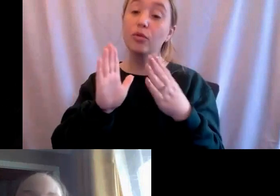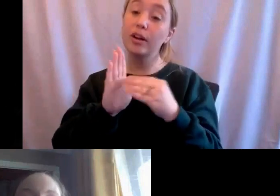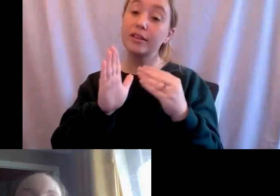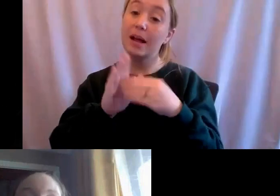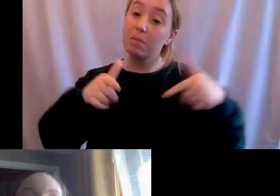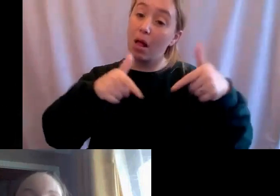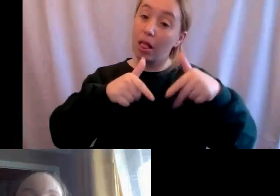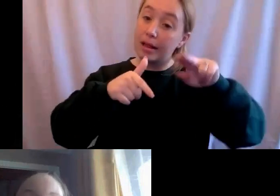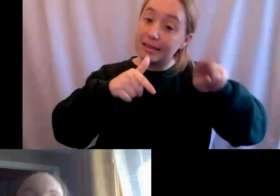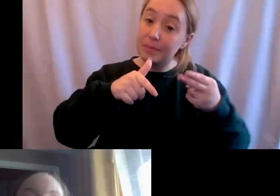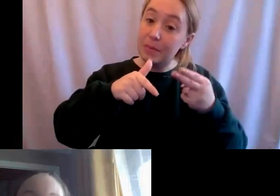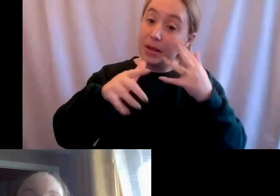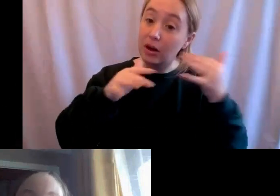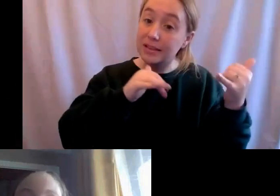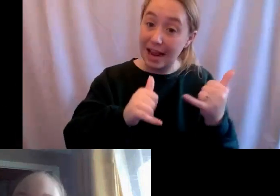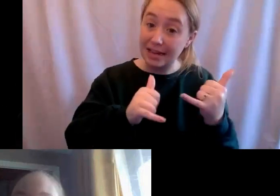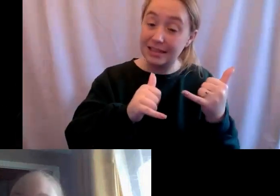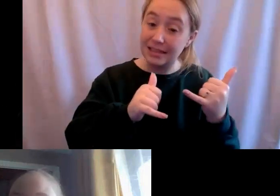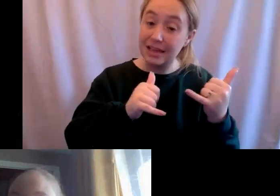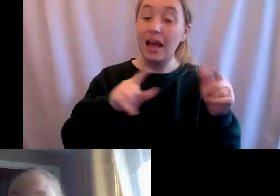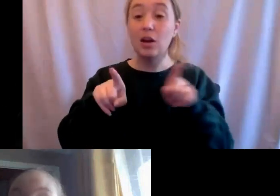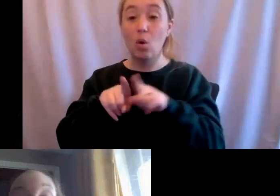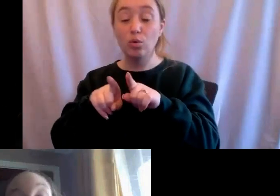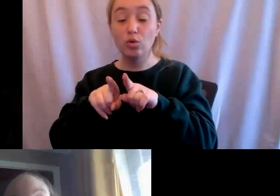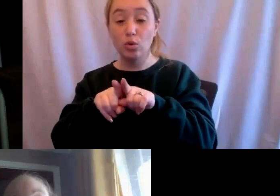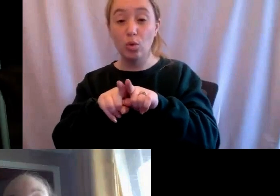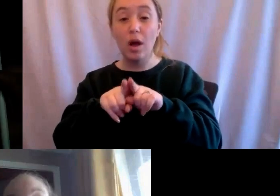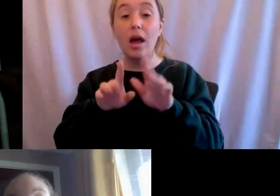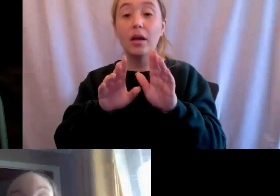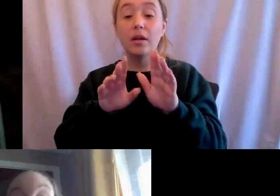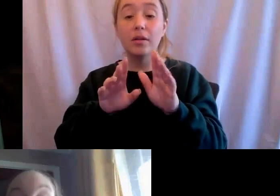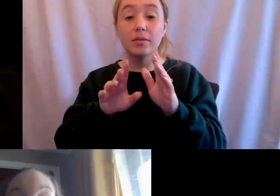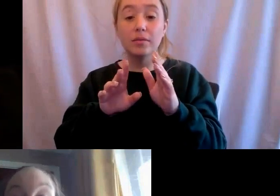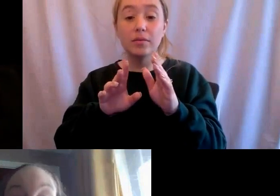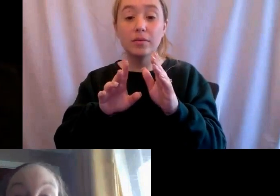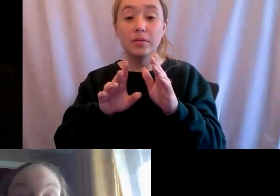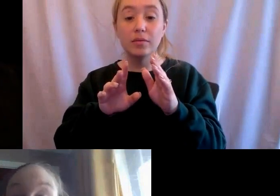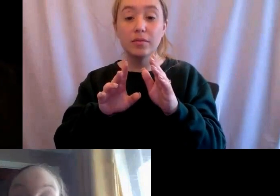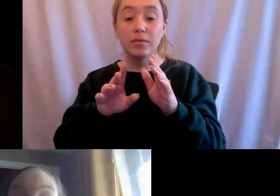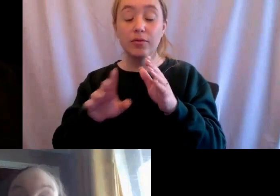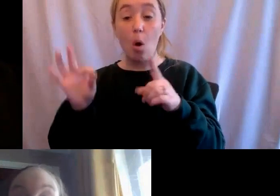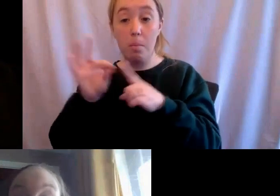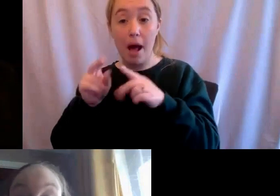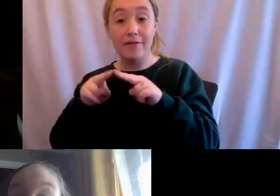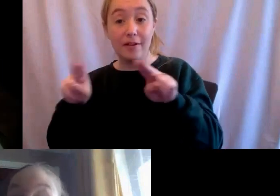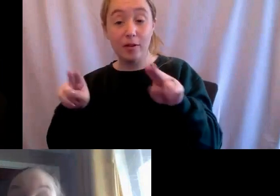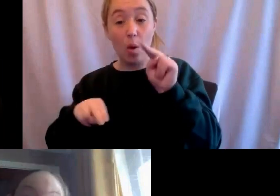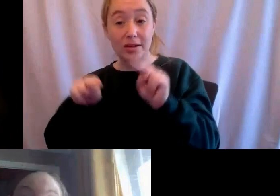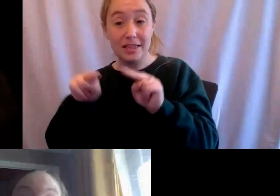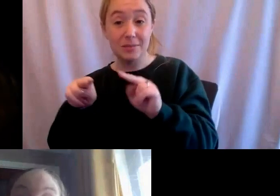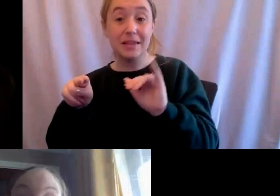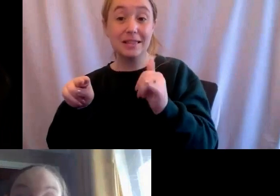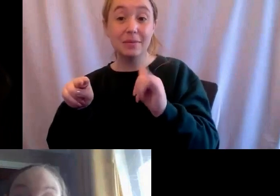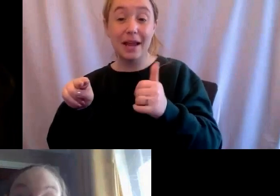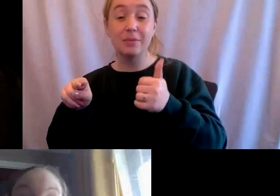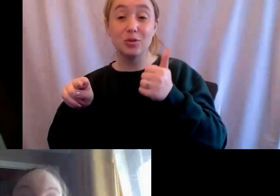offer that we need to know that your smear test is clear and up to date. And unfortunately, we don't offer it in clinic yet. Lots of ladies say to me, well, I'm